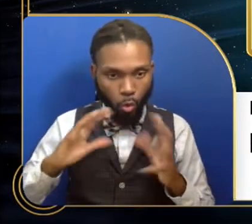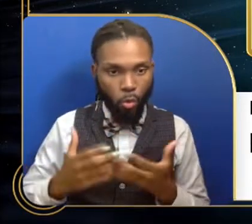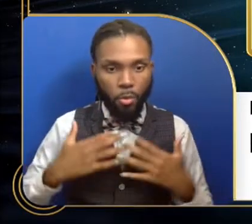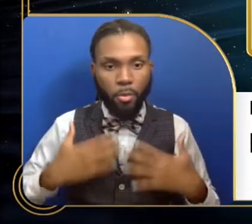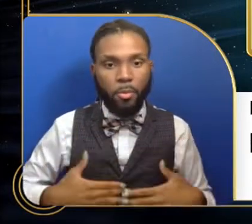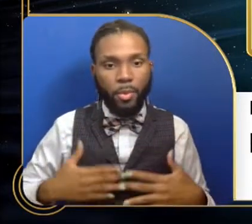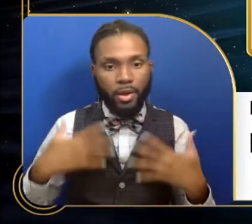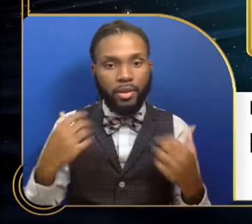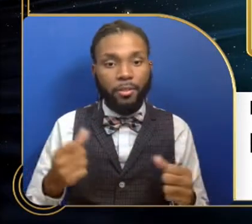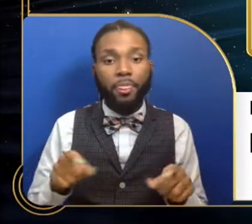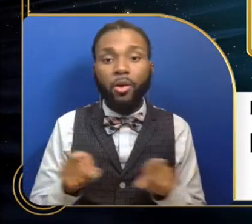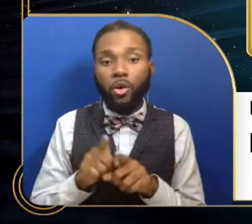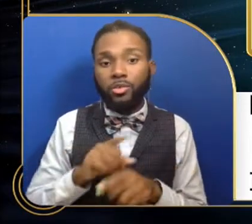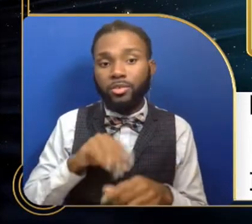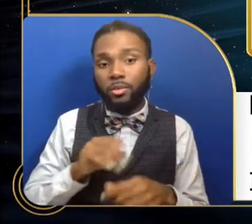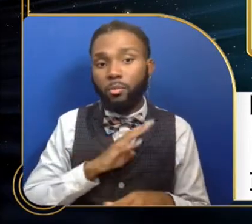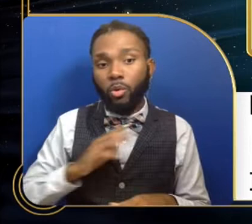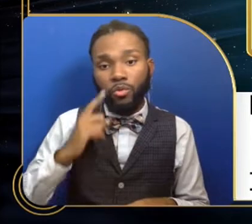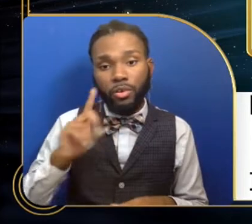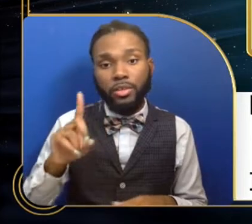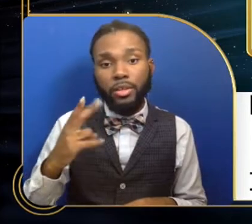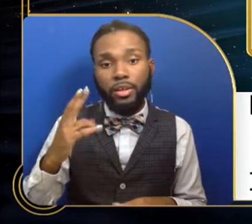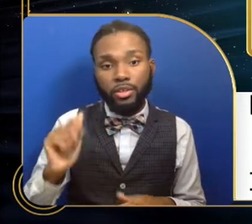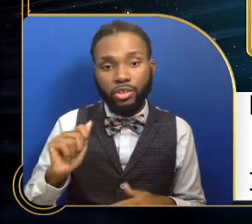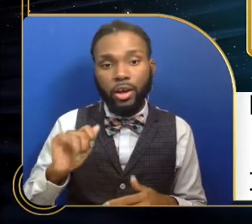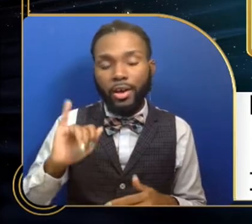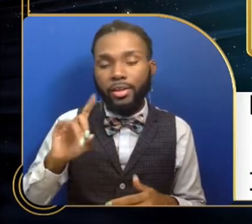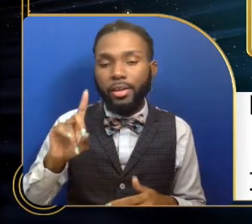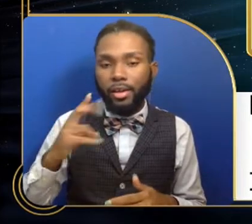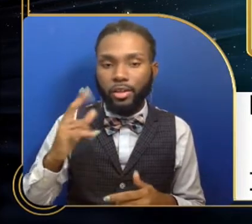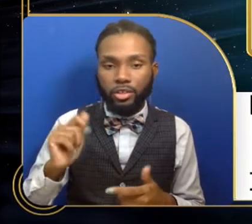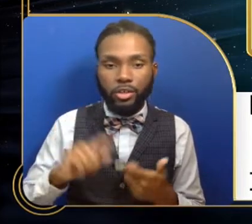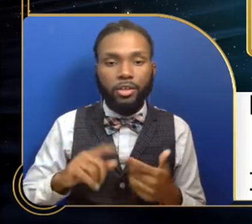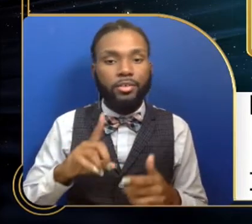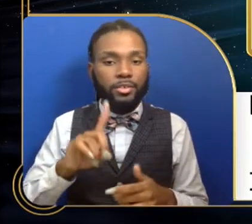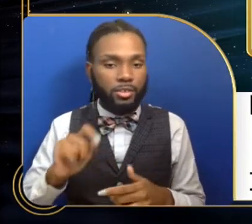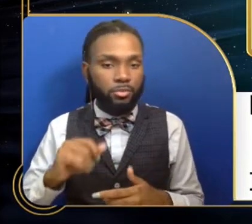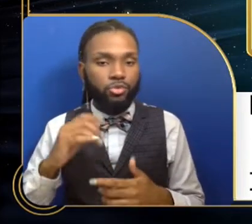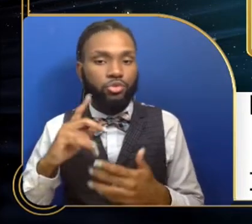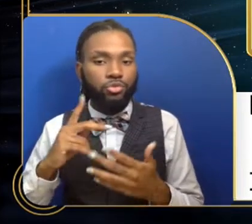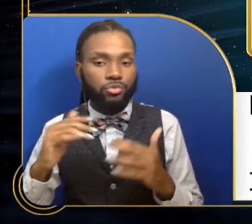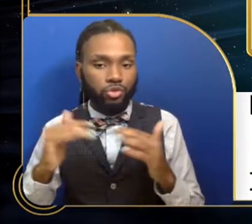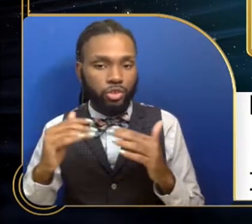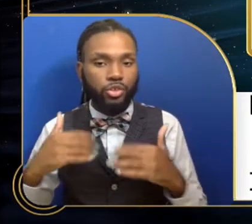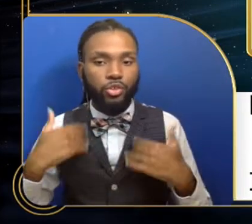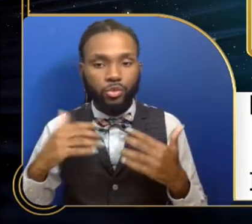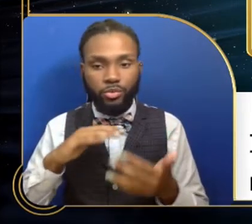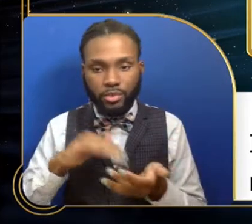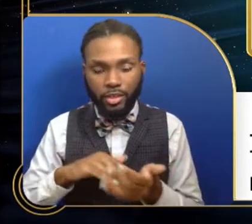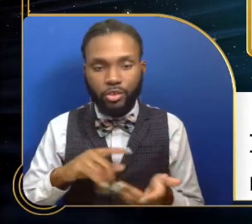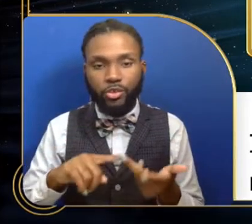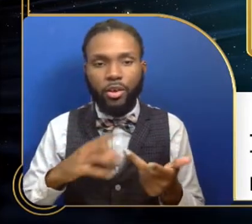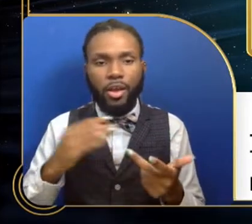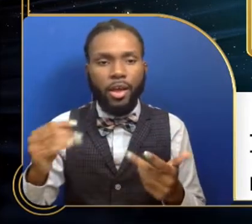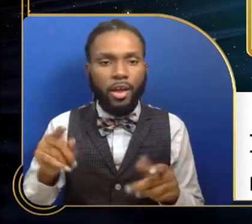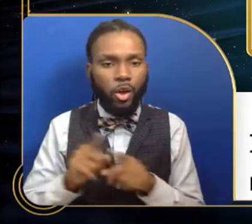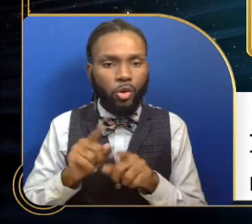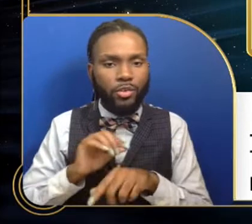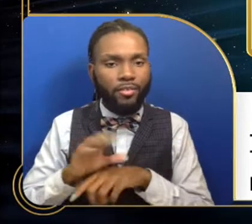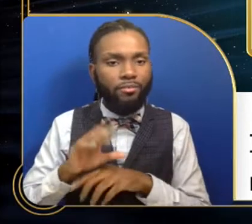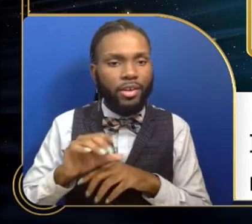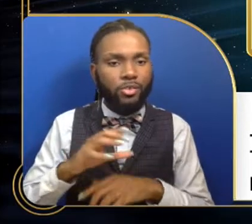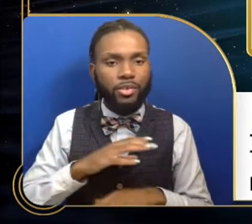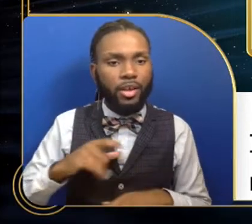IDHA, the Disability Justice Youth Center, Neurodivergent U, and the Lived Experience Advisory Council for the Journal of